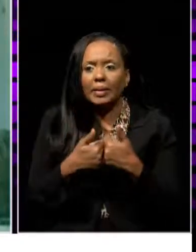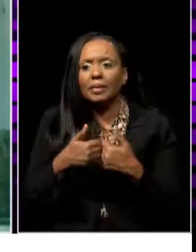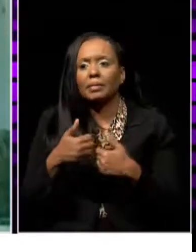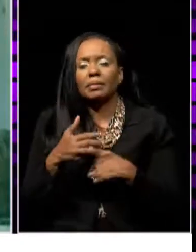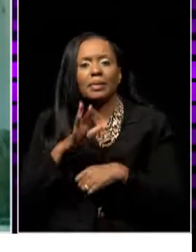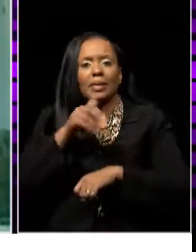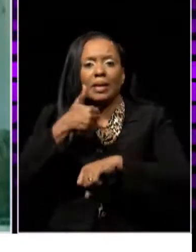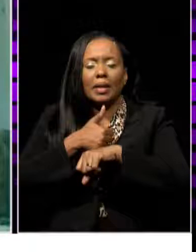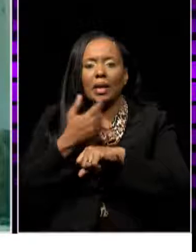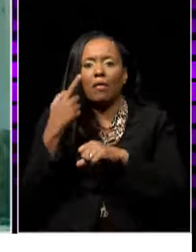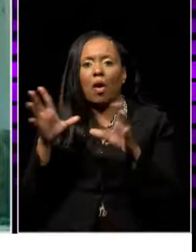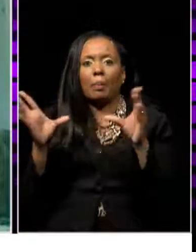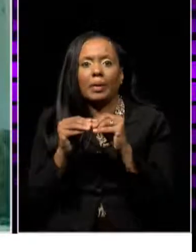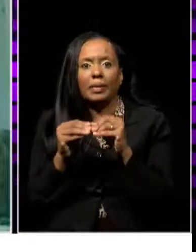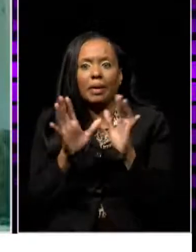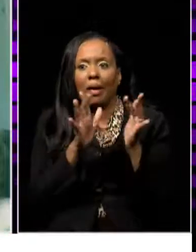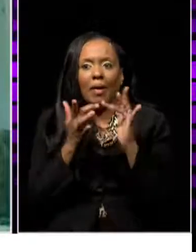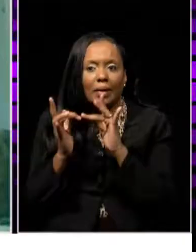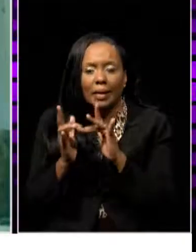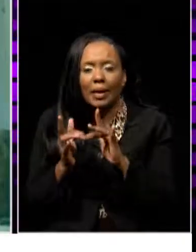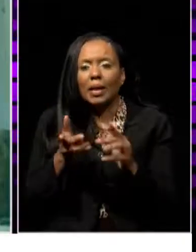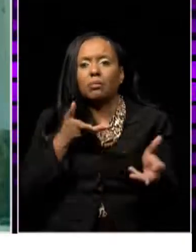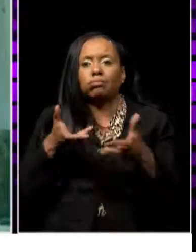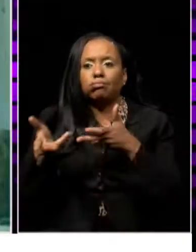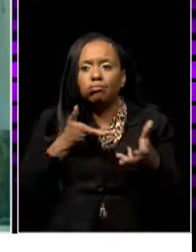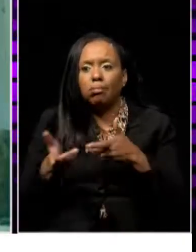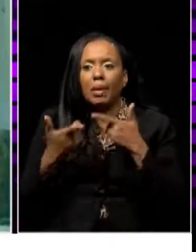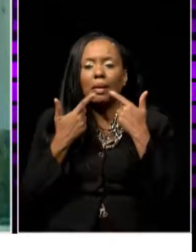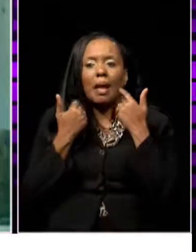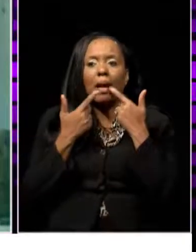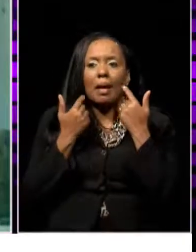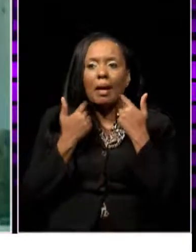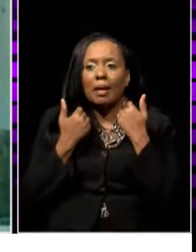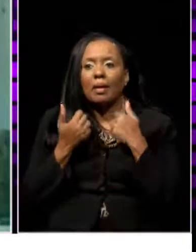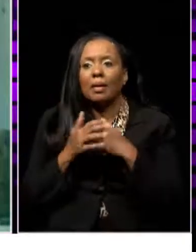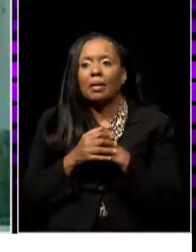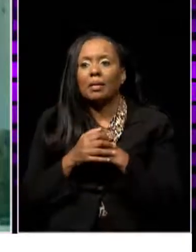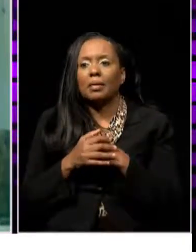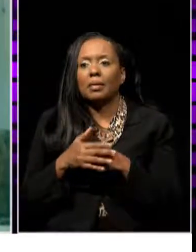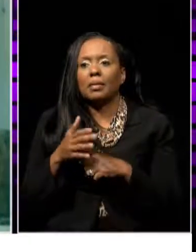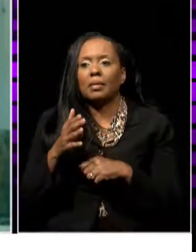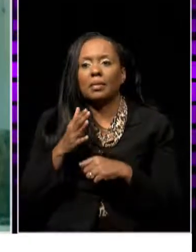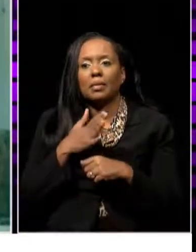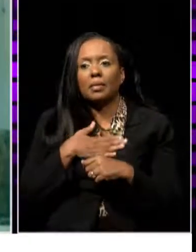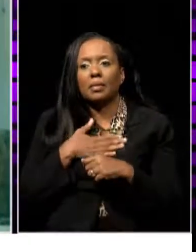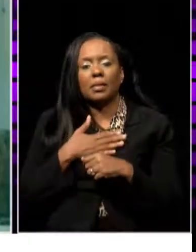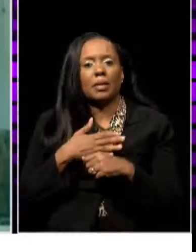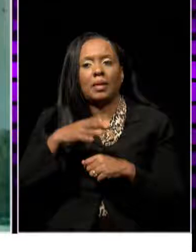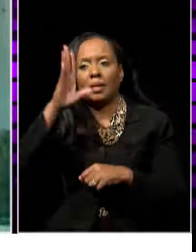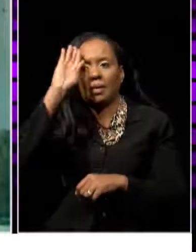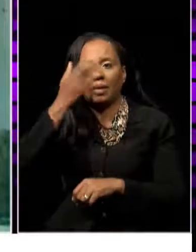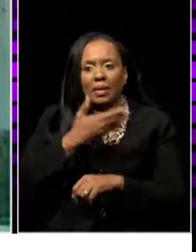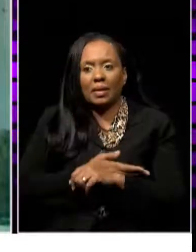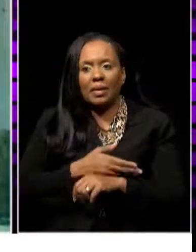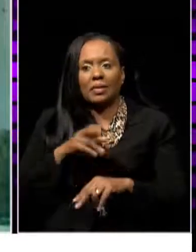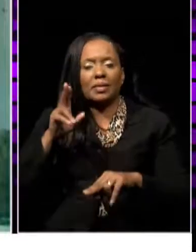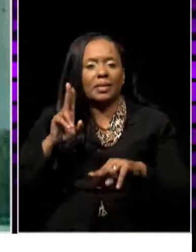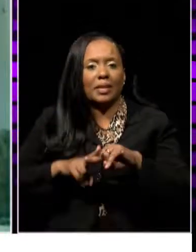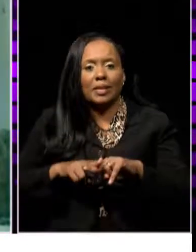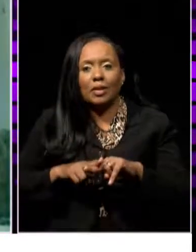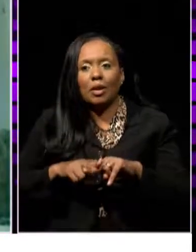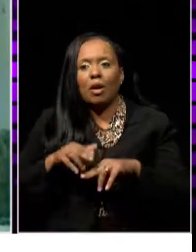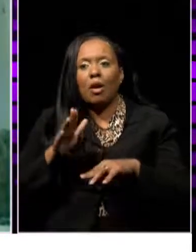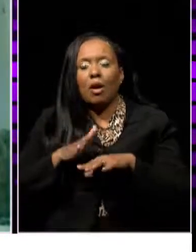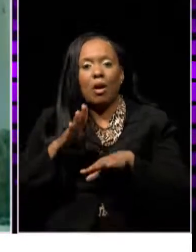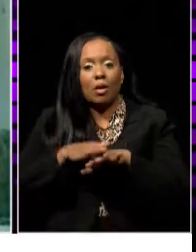meets. They sit on online, they talk, they laugh, they play games. My son sits down here on the floor and exercises, showing off with his friends and all